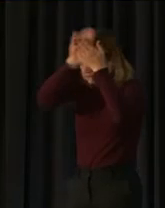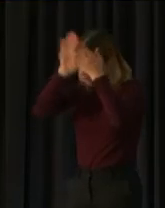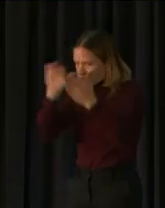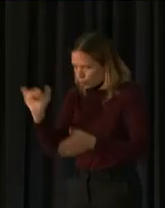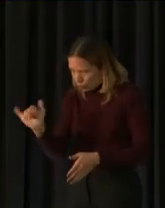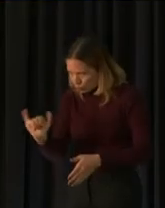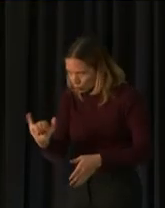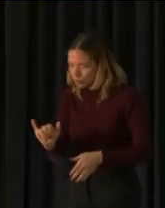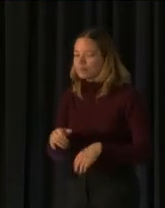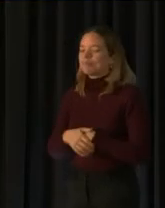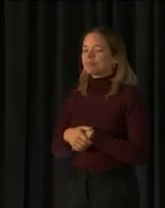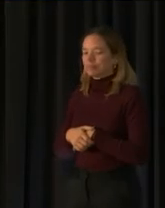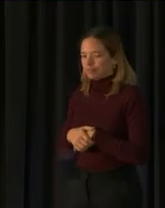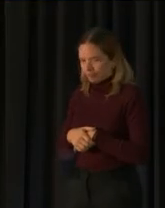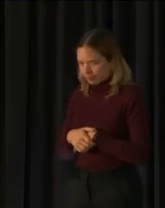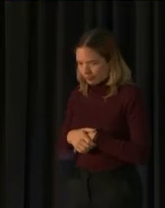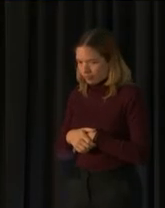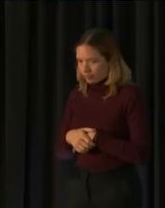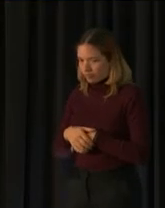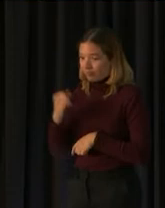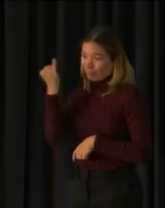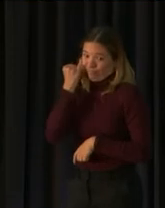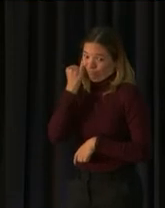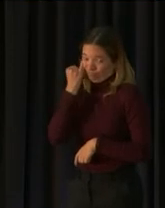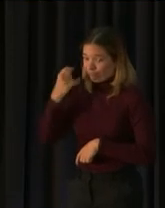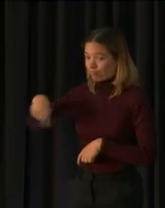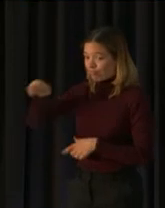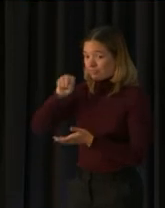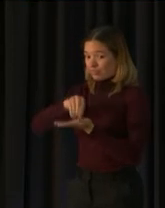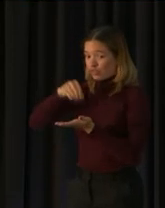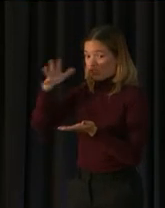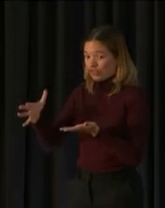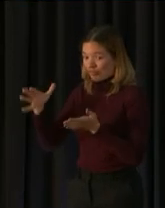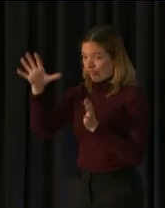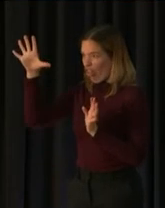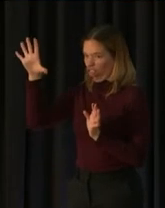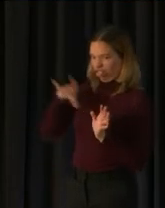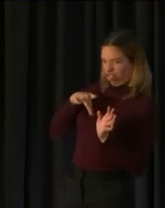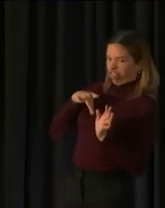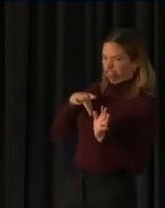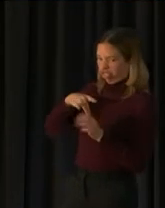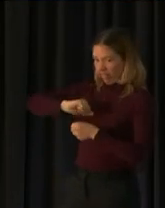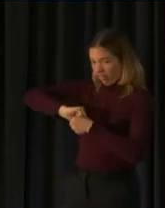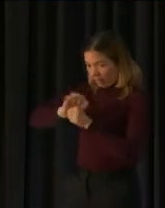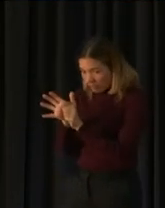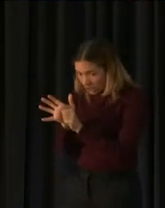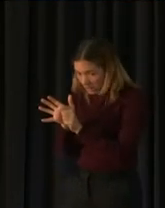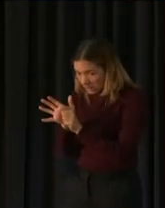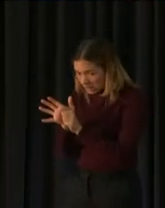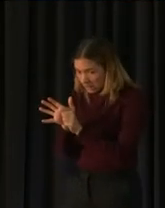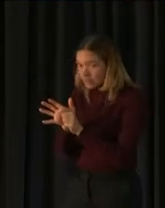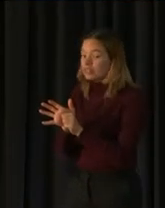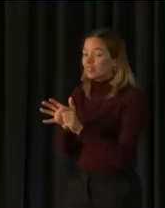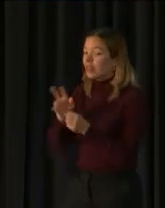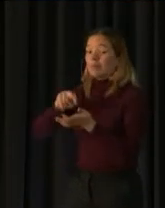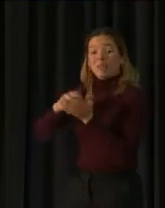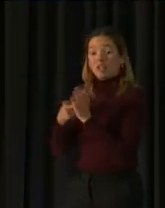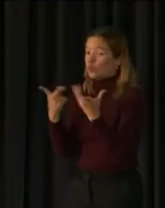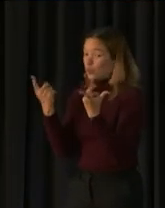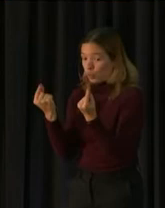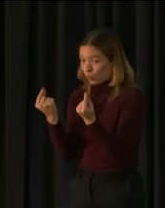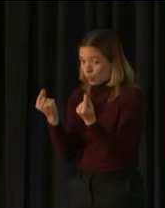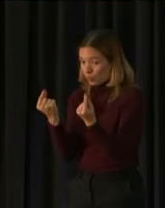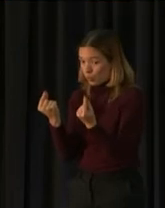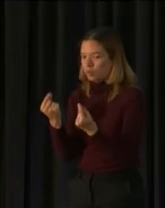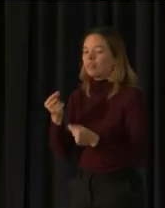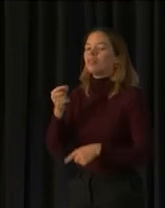case. We really do work really closely with DC Health to provide us with additional guidance outside of what we're currently doing with the CDC,